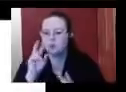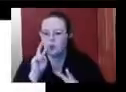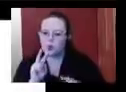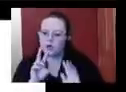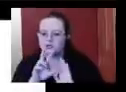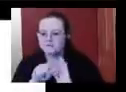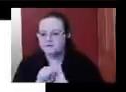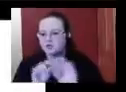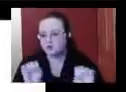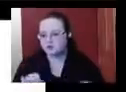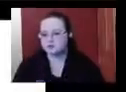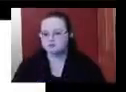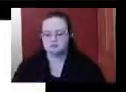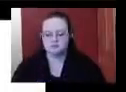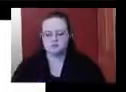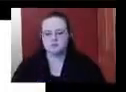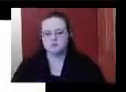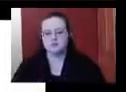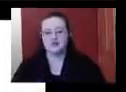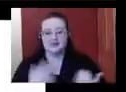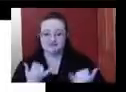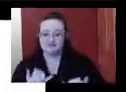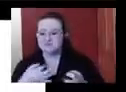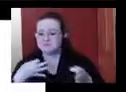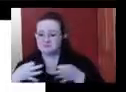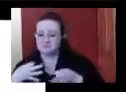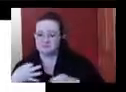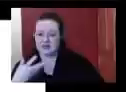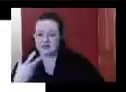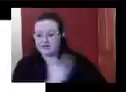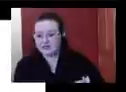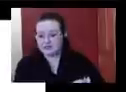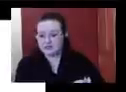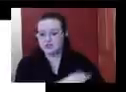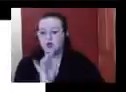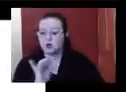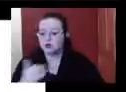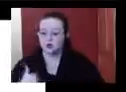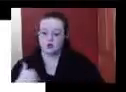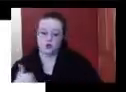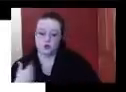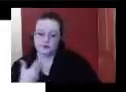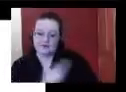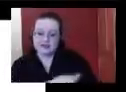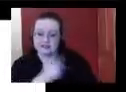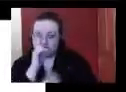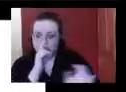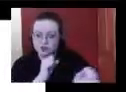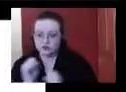I'll now take a few minutes to talk about vaccination, including our youth vaccination strategy.